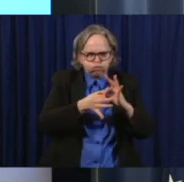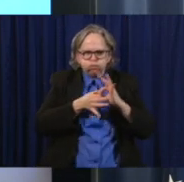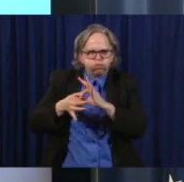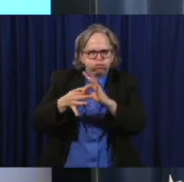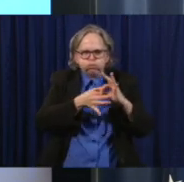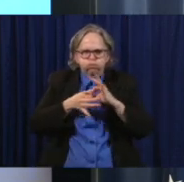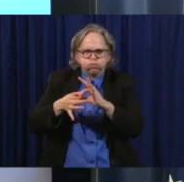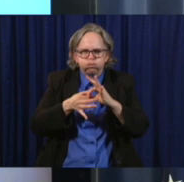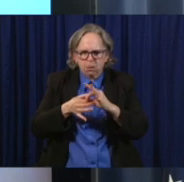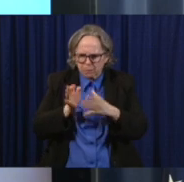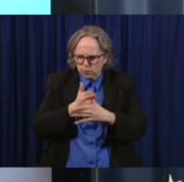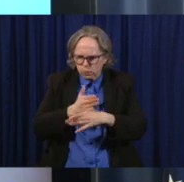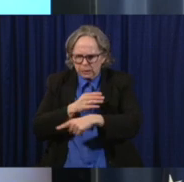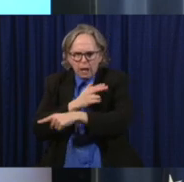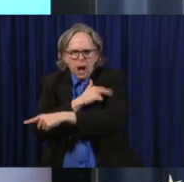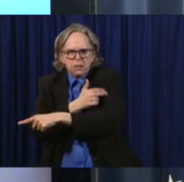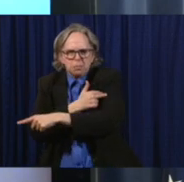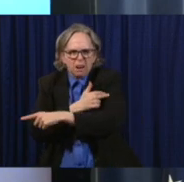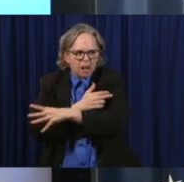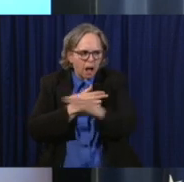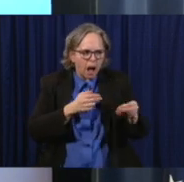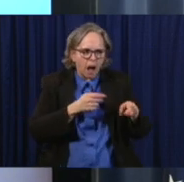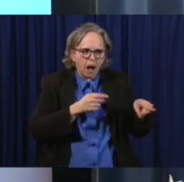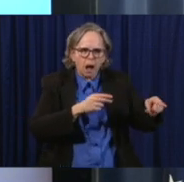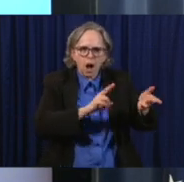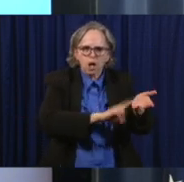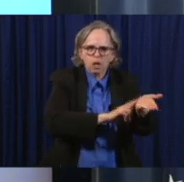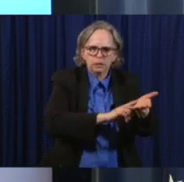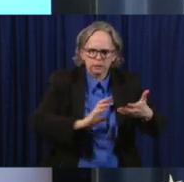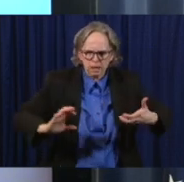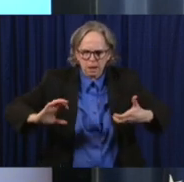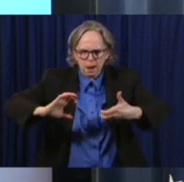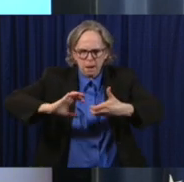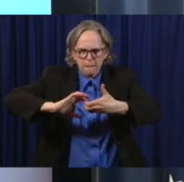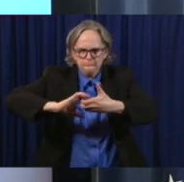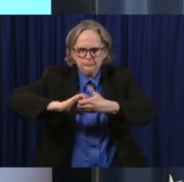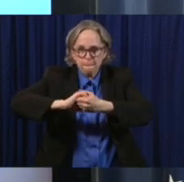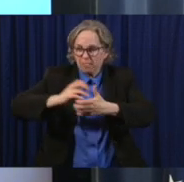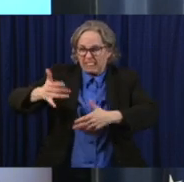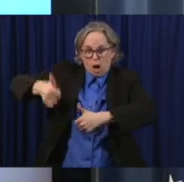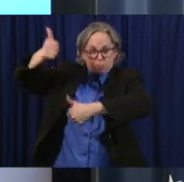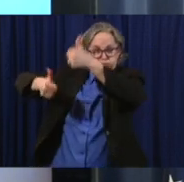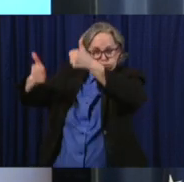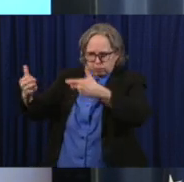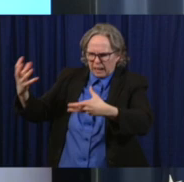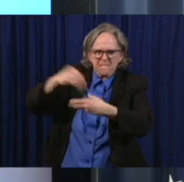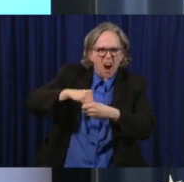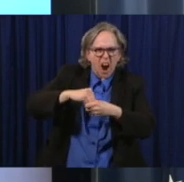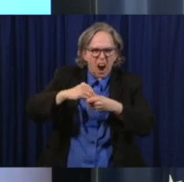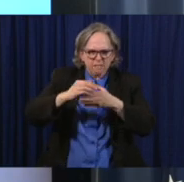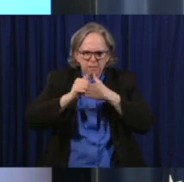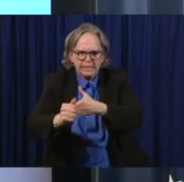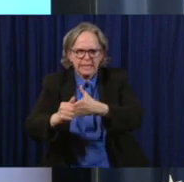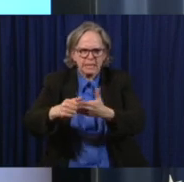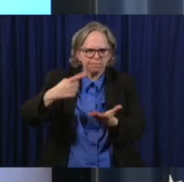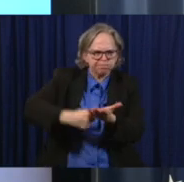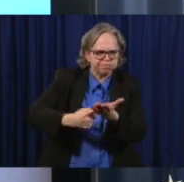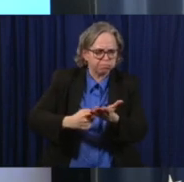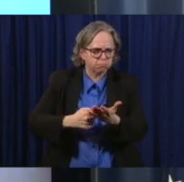with leadership from all of our hospitals and the hospital association, and have made just some